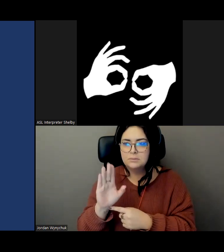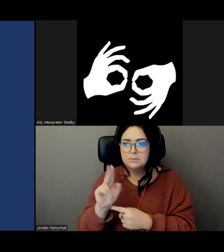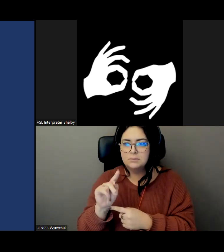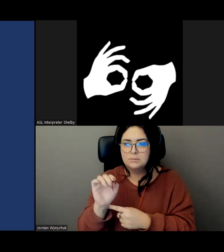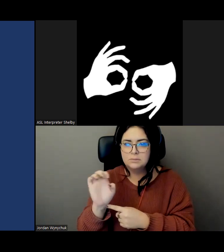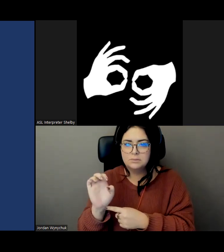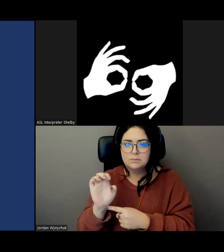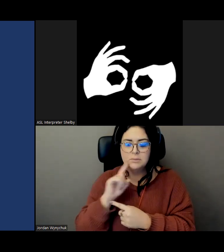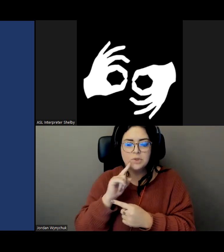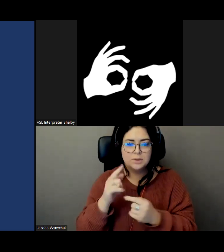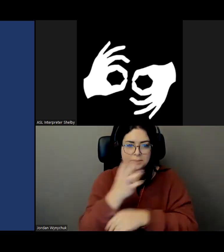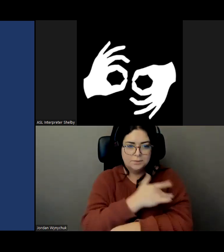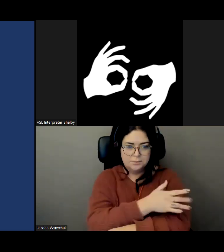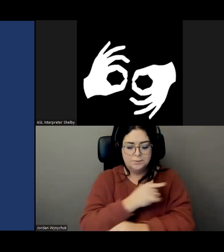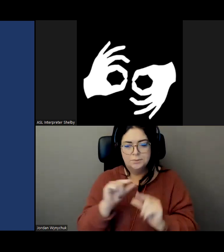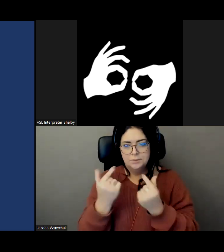coordinator for